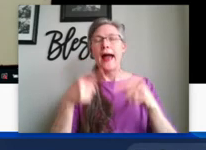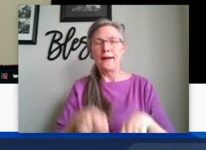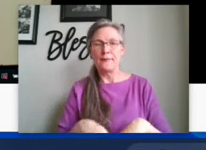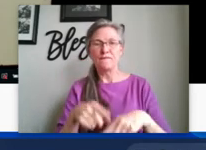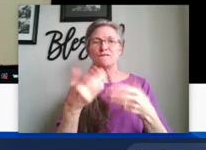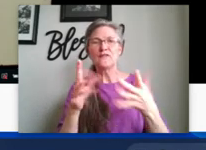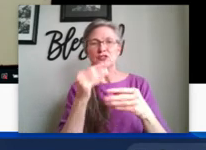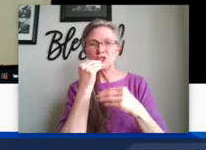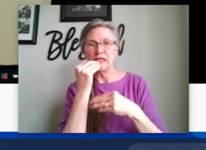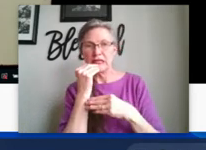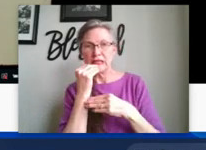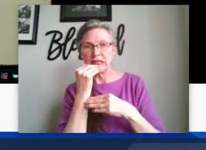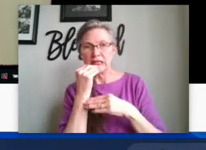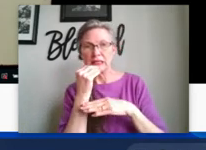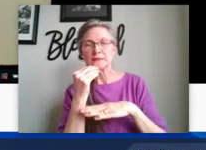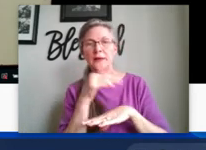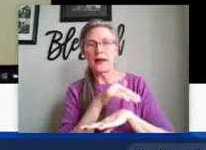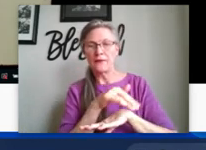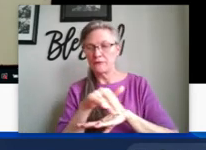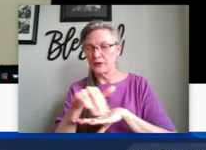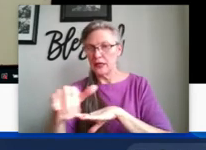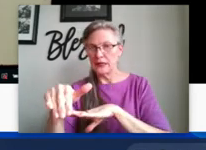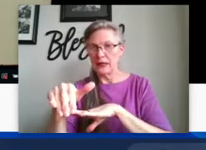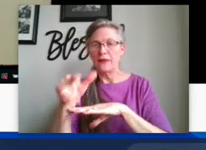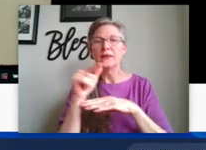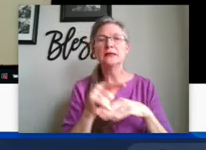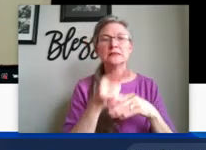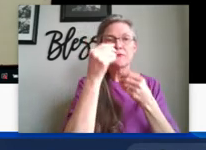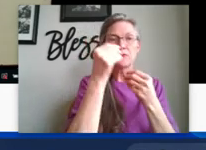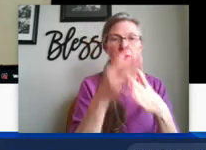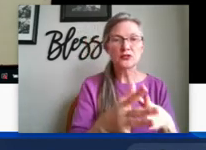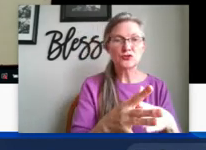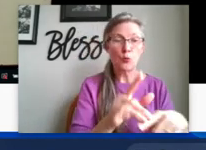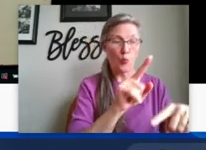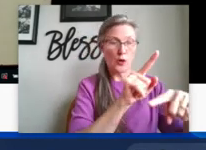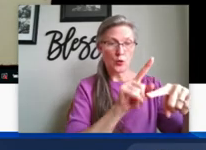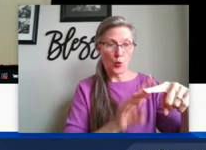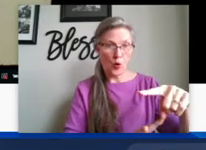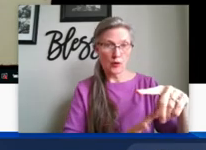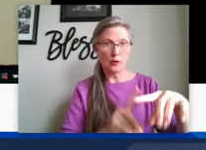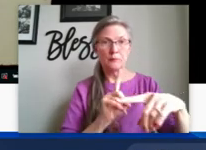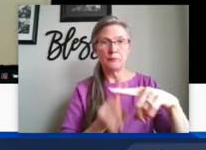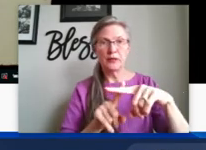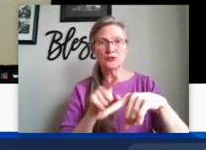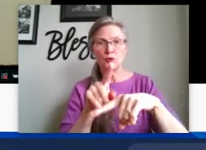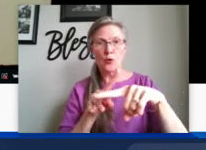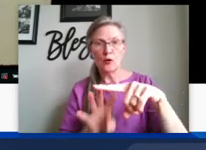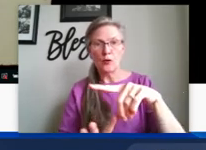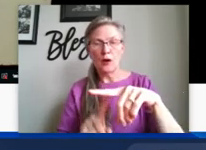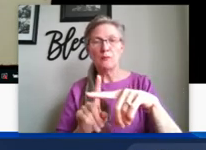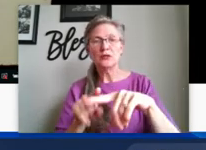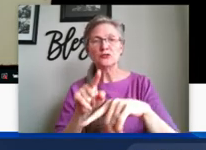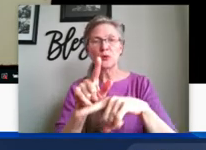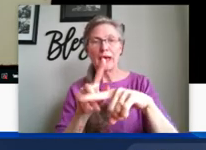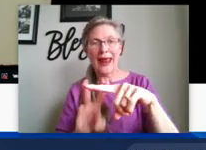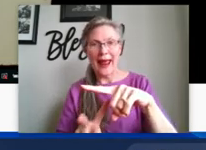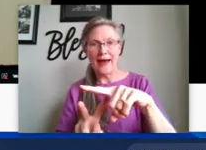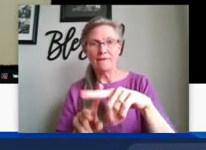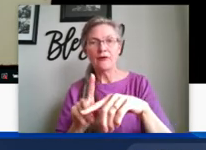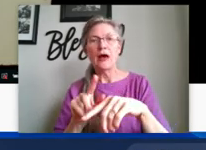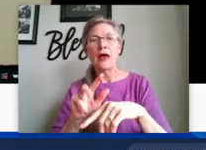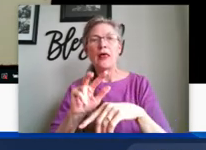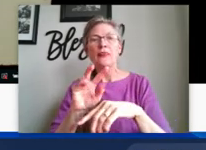and I came up with this data set. So on the first night, there was a quarter of a cup of liquid, the second night, a quarter of a cup of liquid, the third night, a half